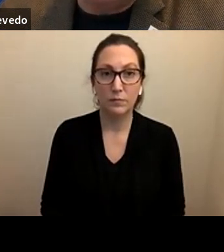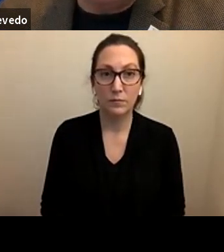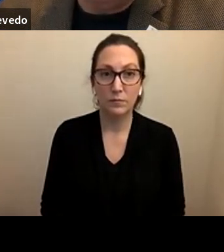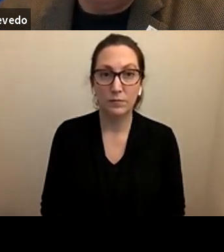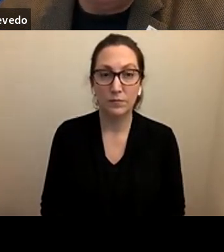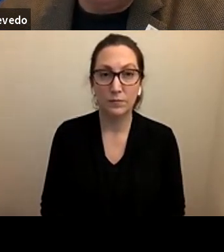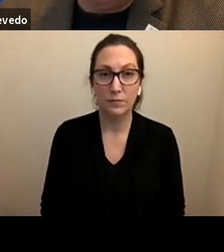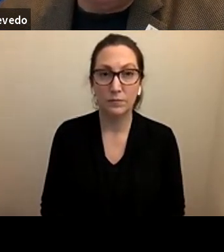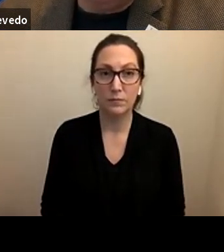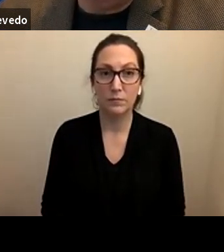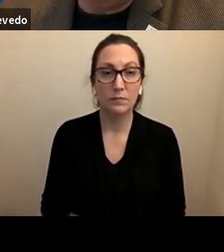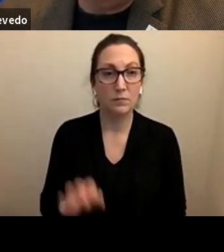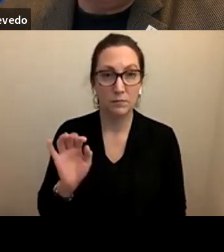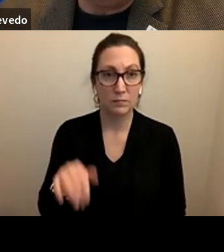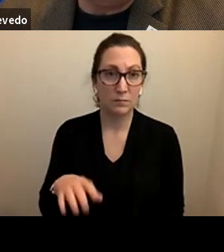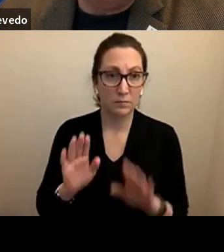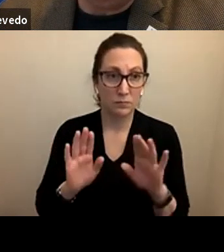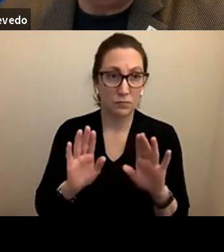that thinking